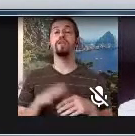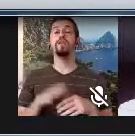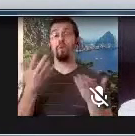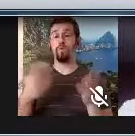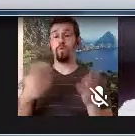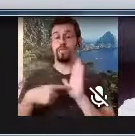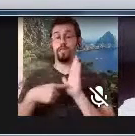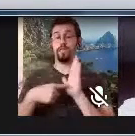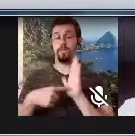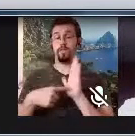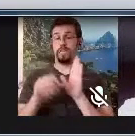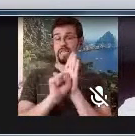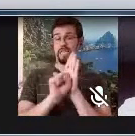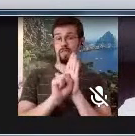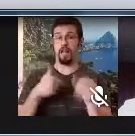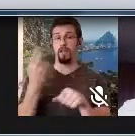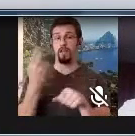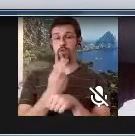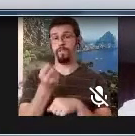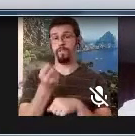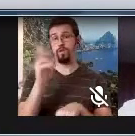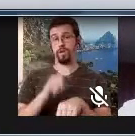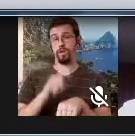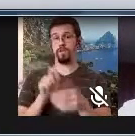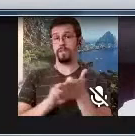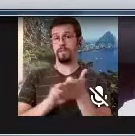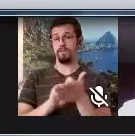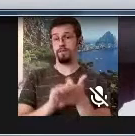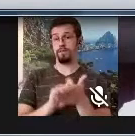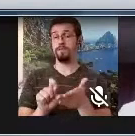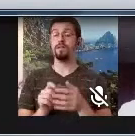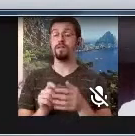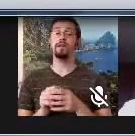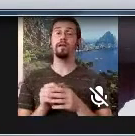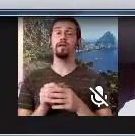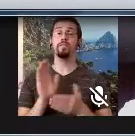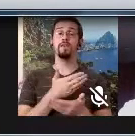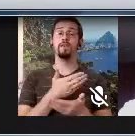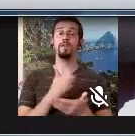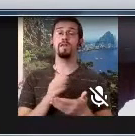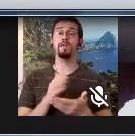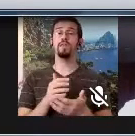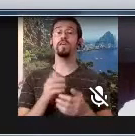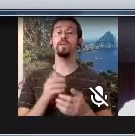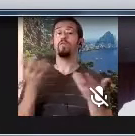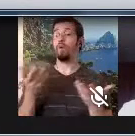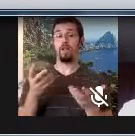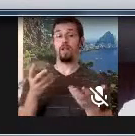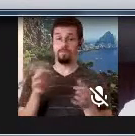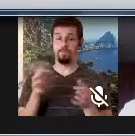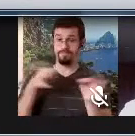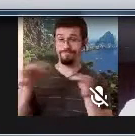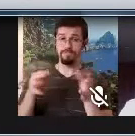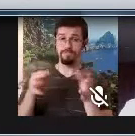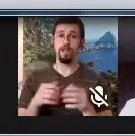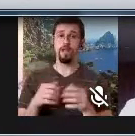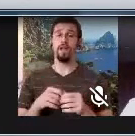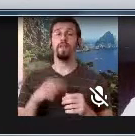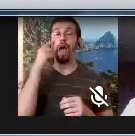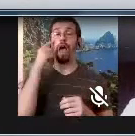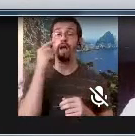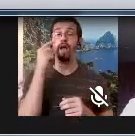couple times in the piece. And the instruction that I gave for the performer was that this means eyes half open,